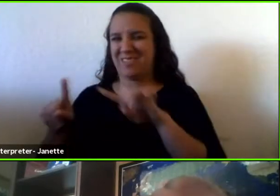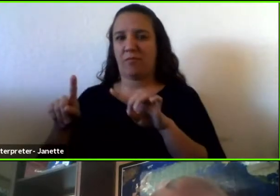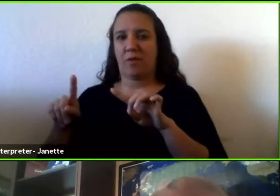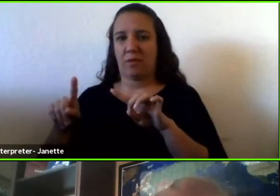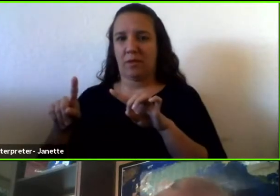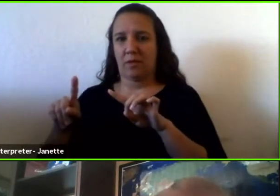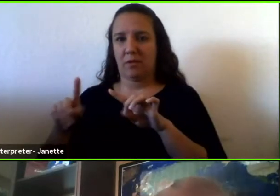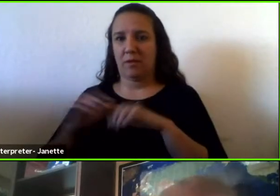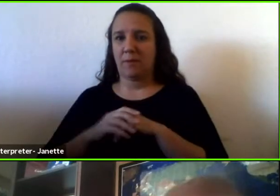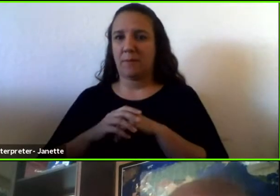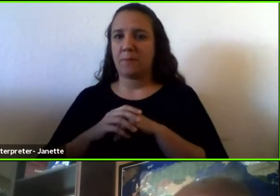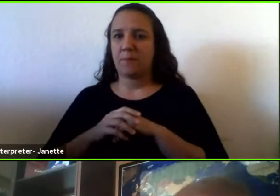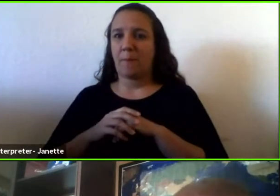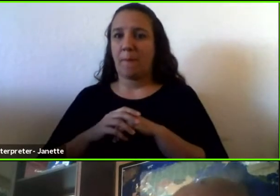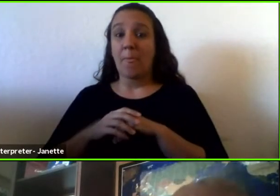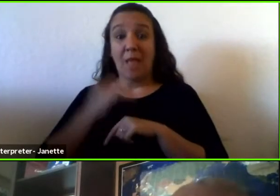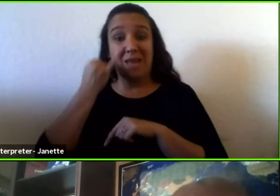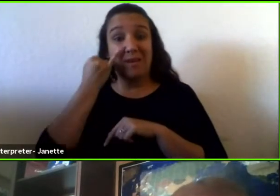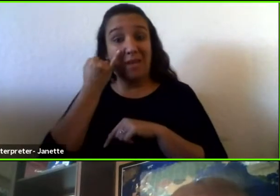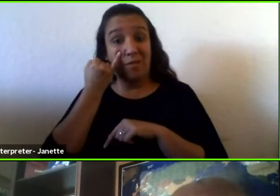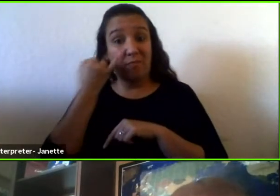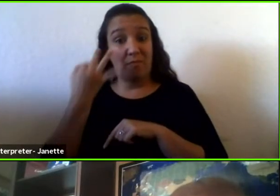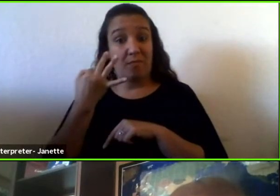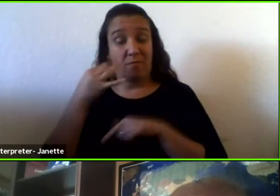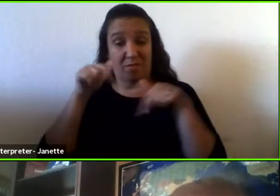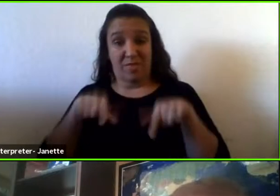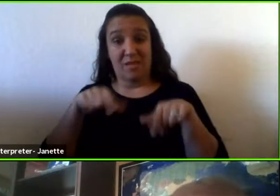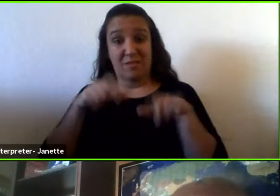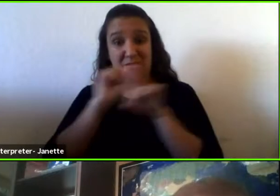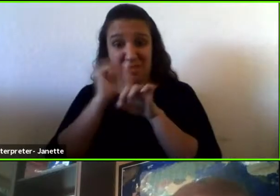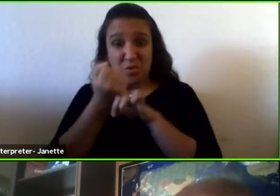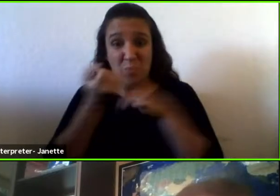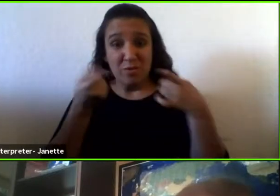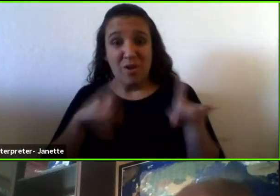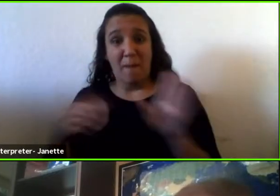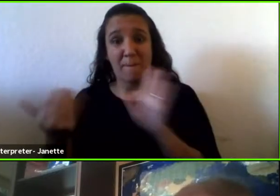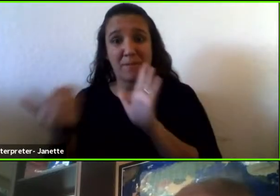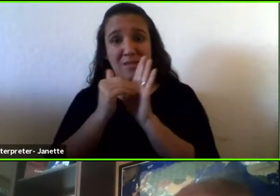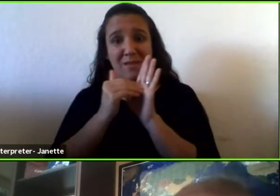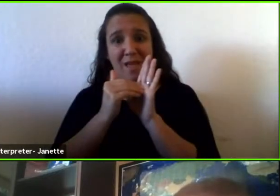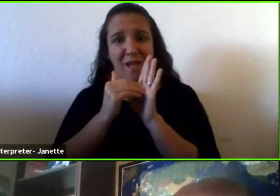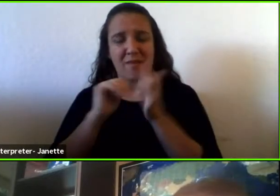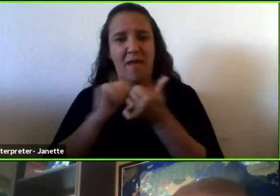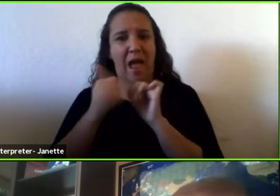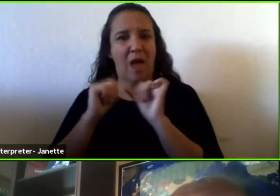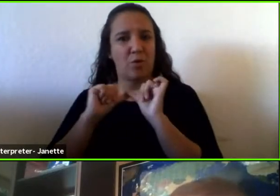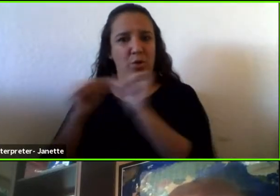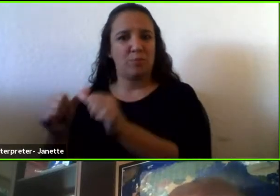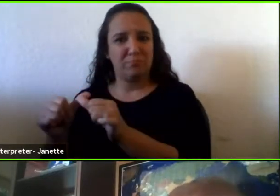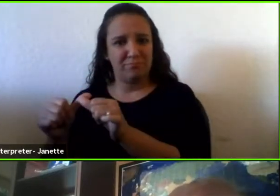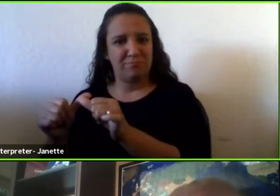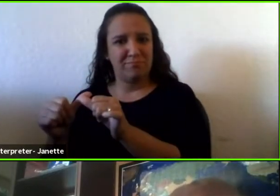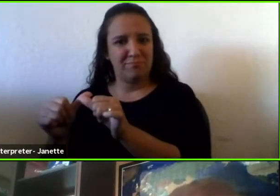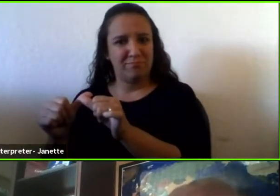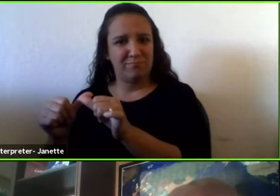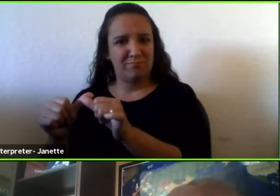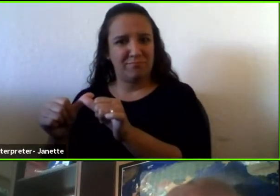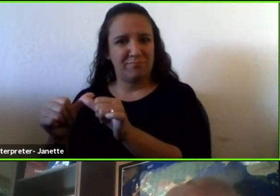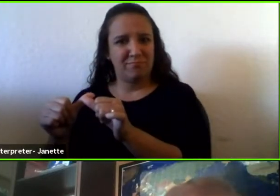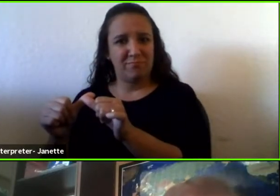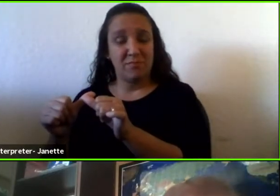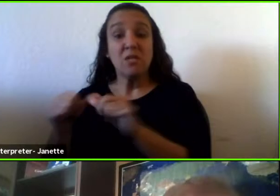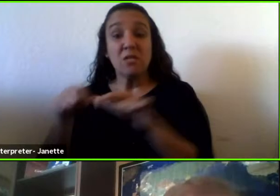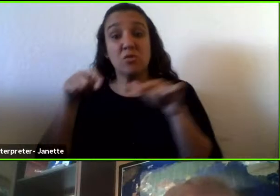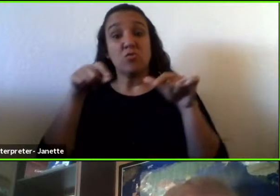is, if this happens again, how can you maintain your new normal? So these things aren't only important for right